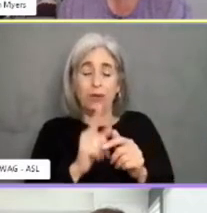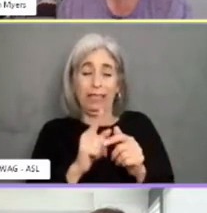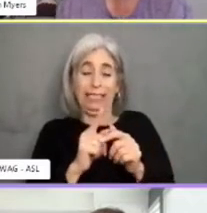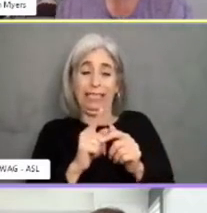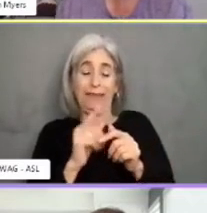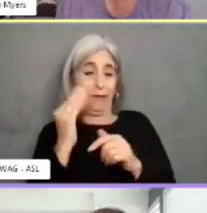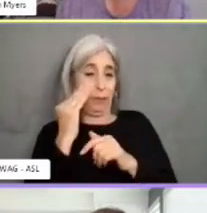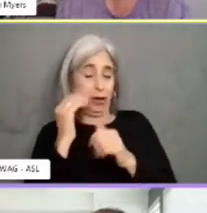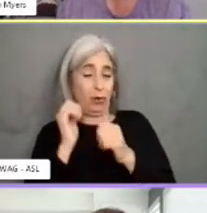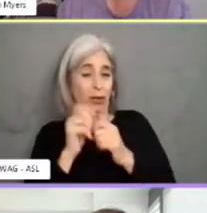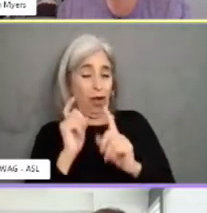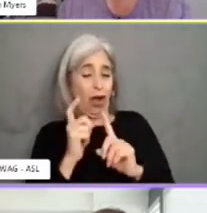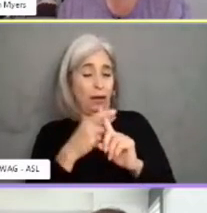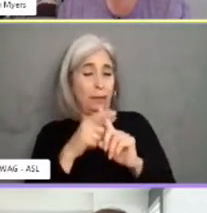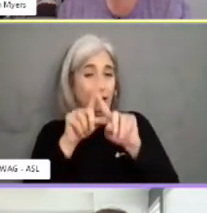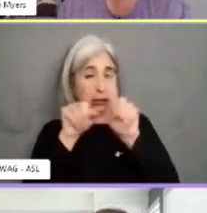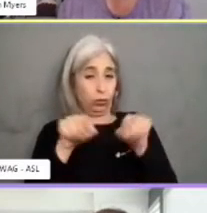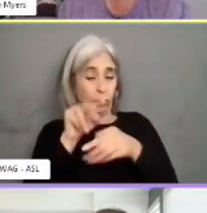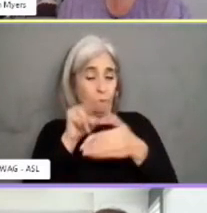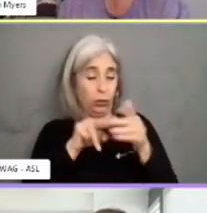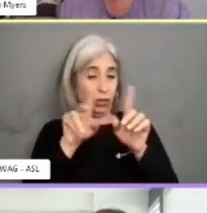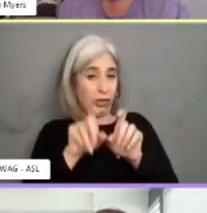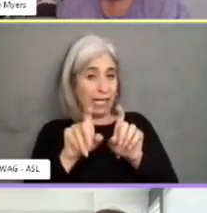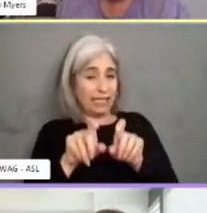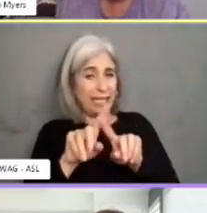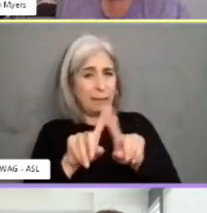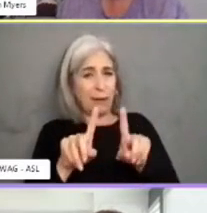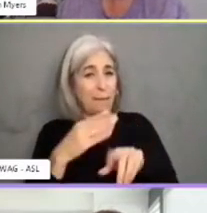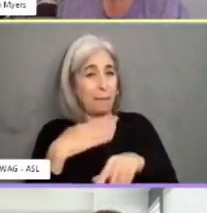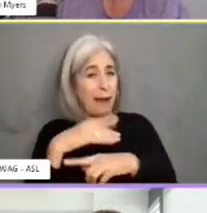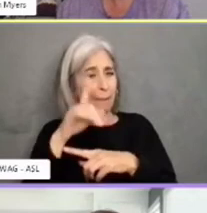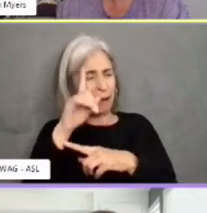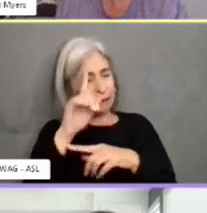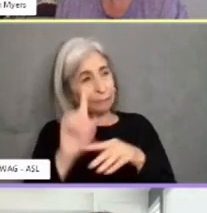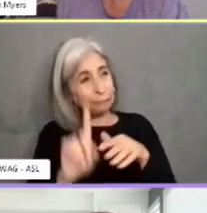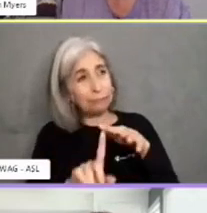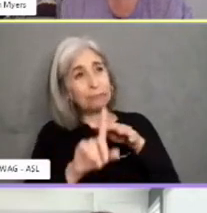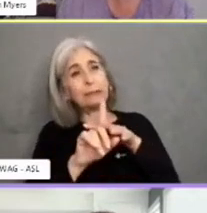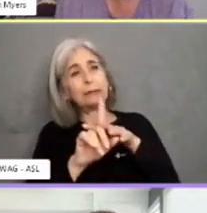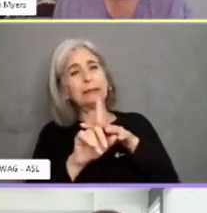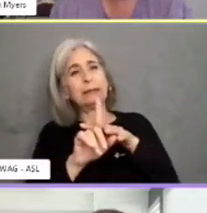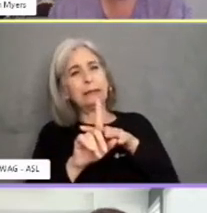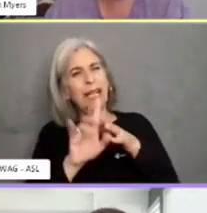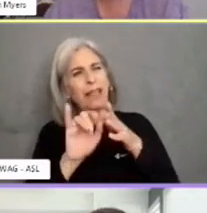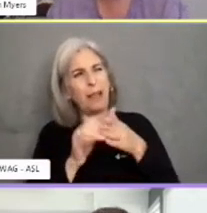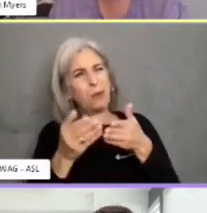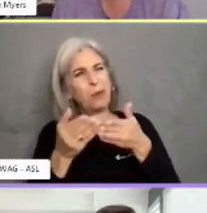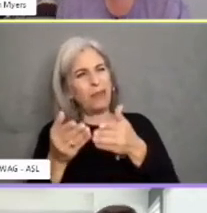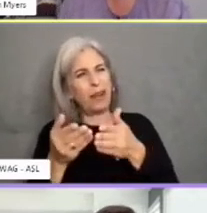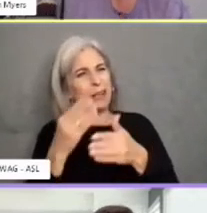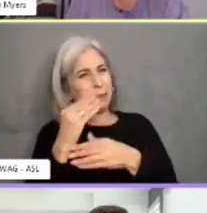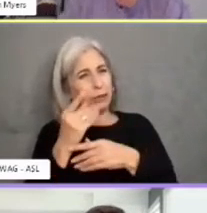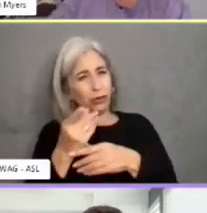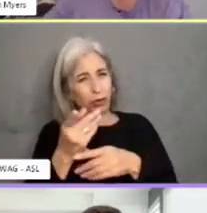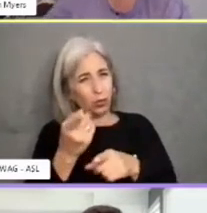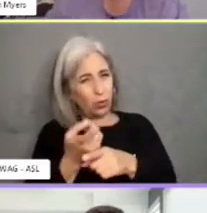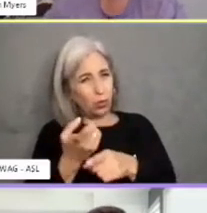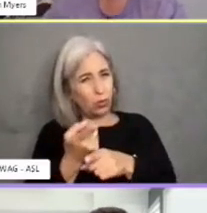testing that would, in my mind, provide the experience you're looking for, I think there.